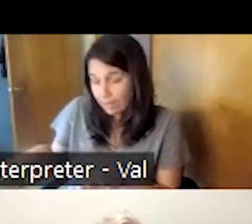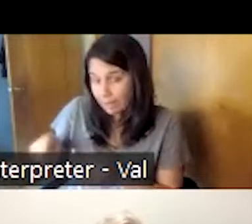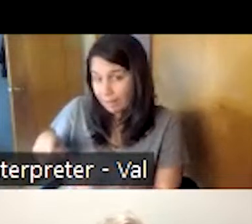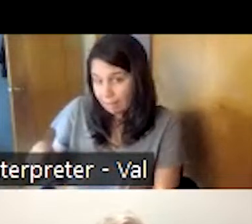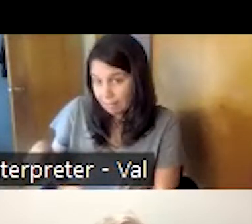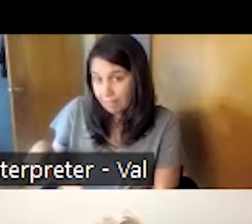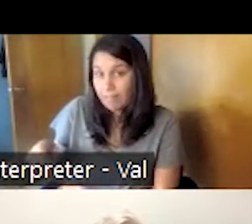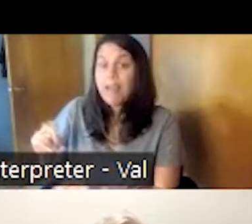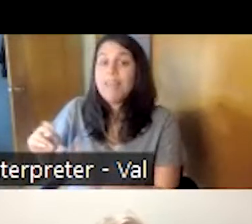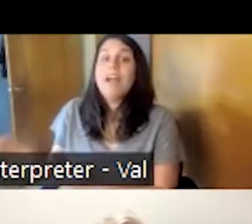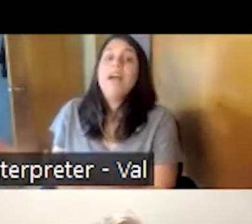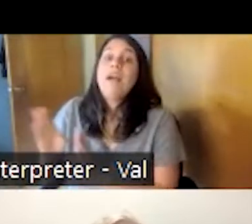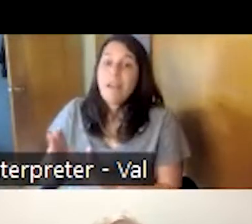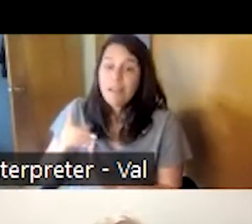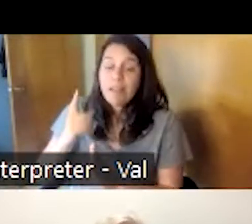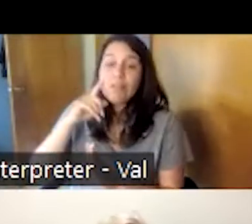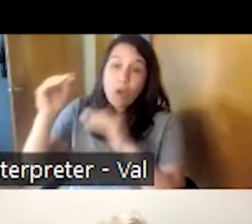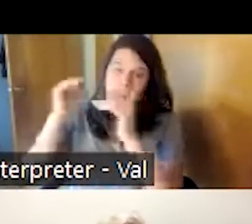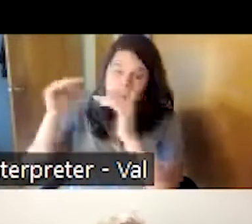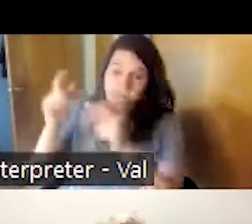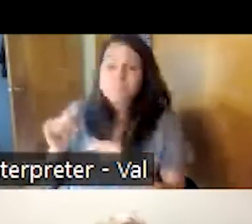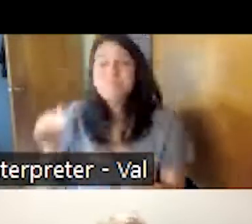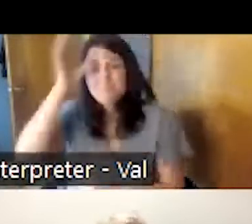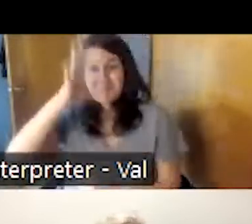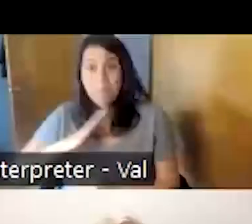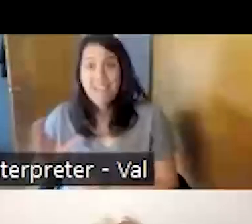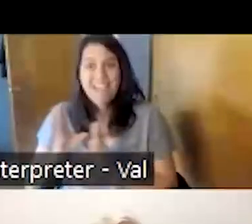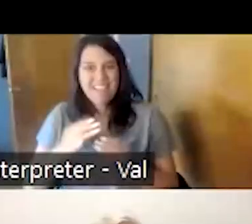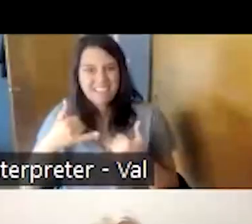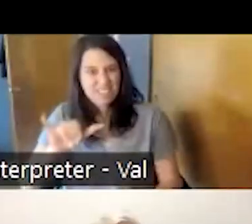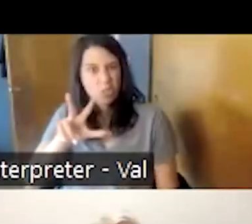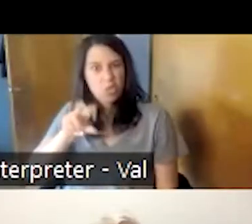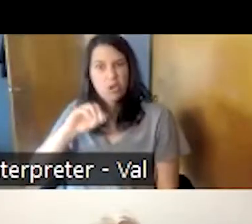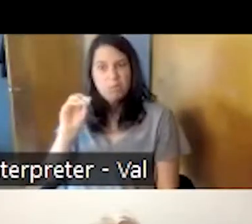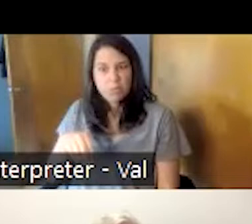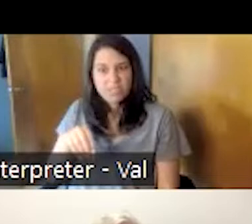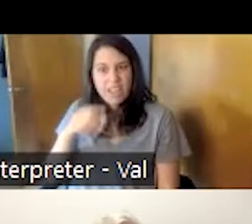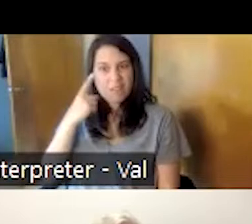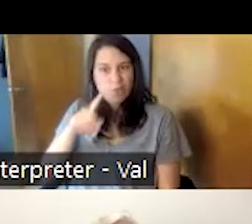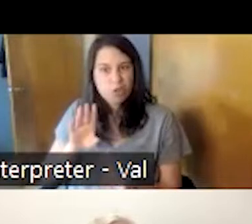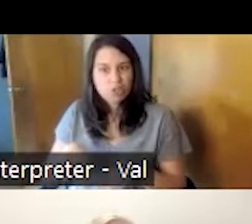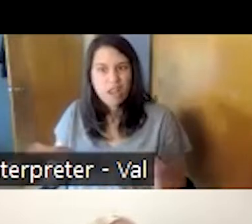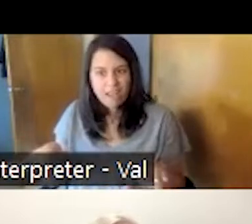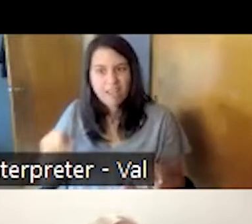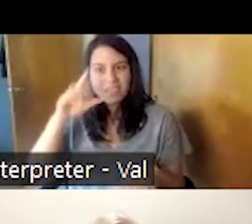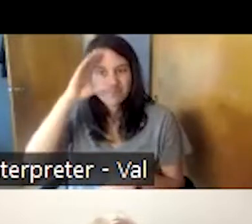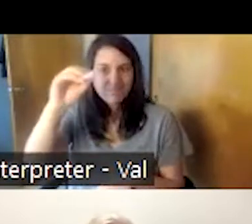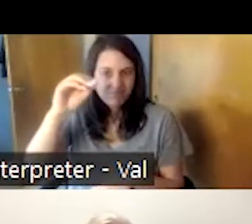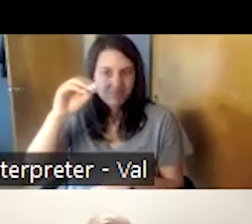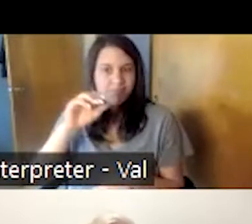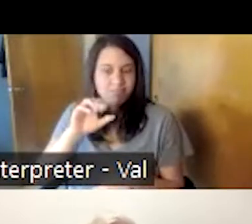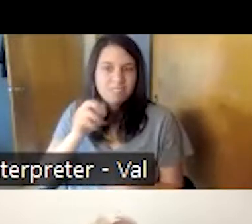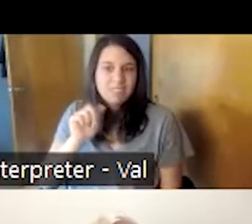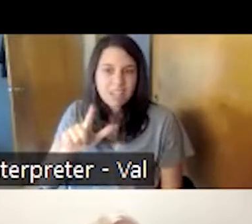women. Among men, there were still almost 30% rates of childhood sexual abuse in childhood, and a little bit